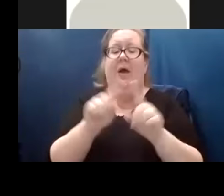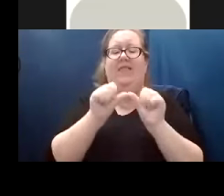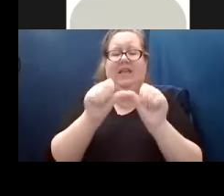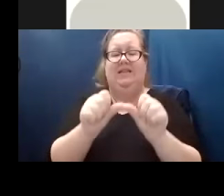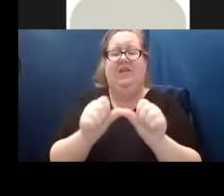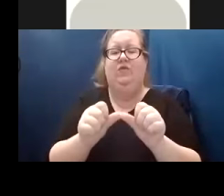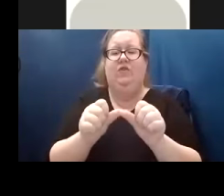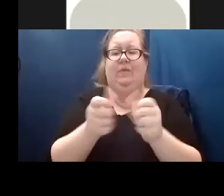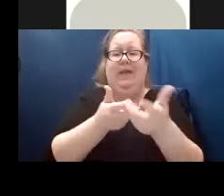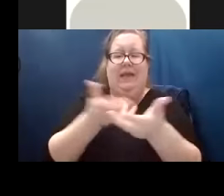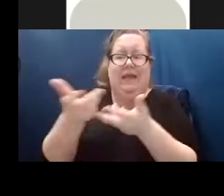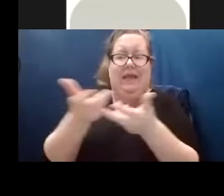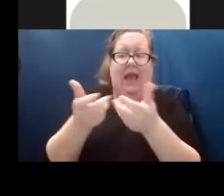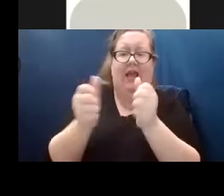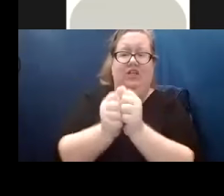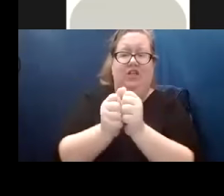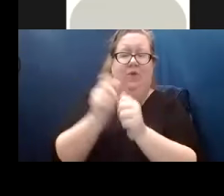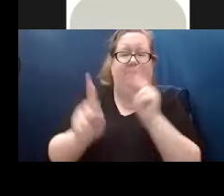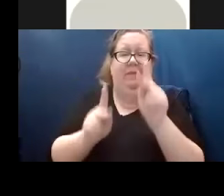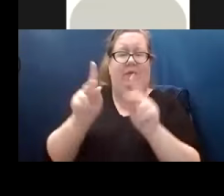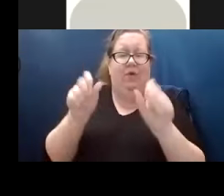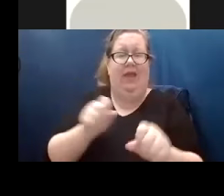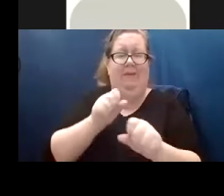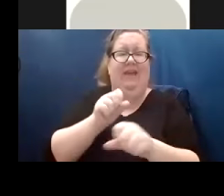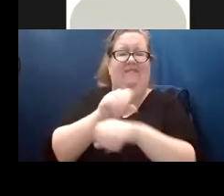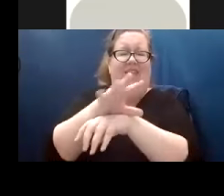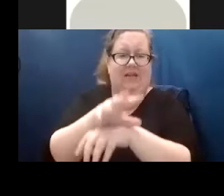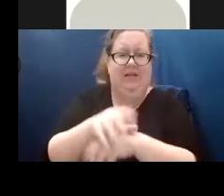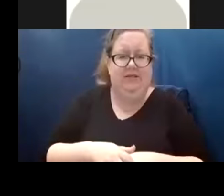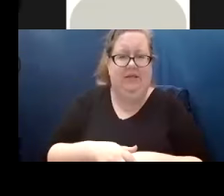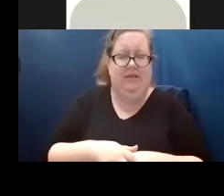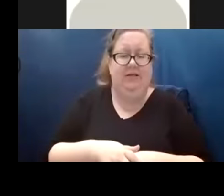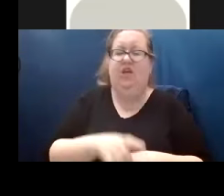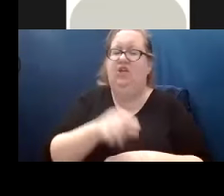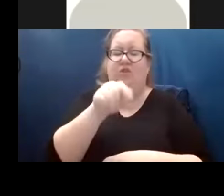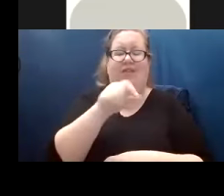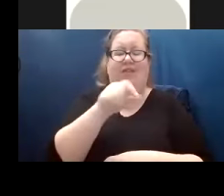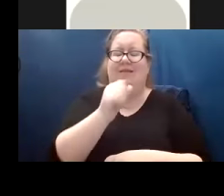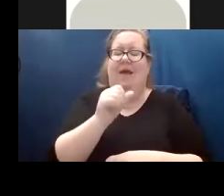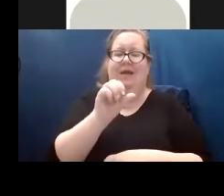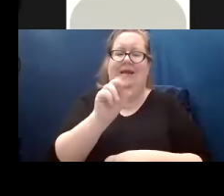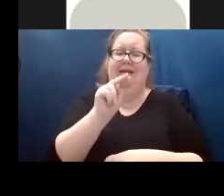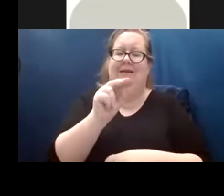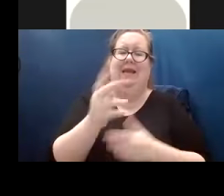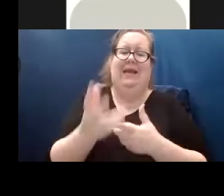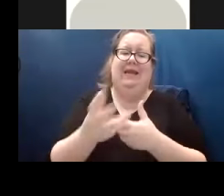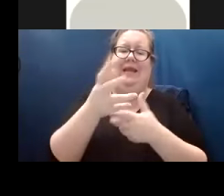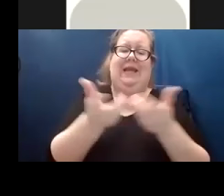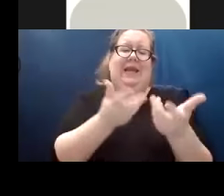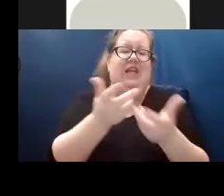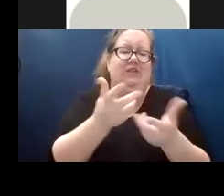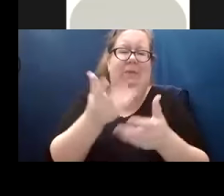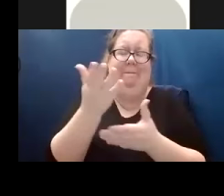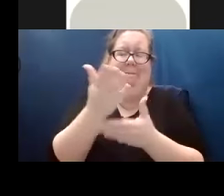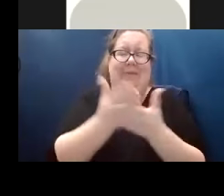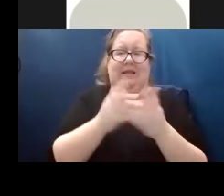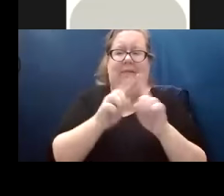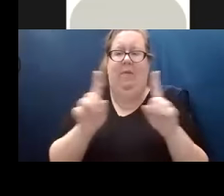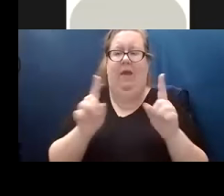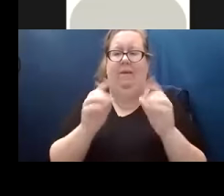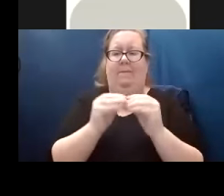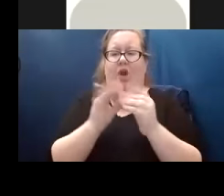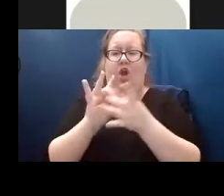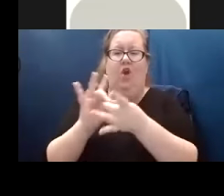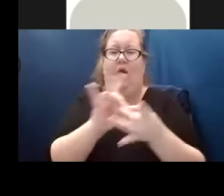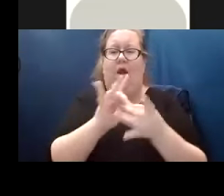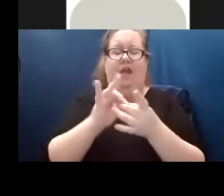that could be affected by those decisions. So this is not an engagement piece. It's more like a coordination for implementation, but